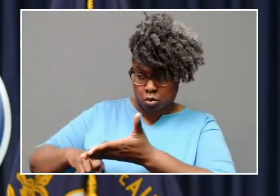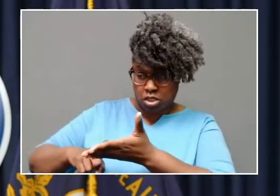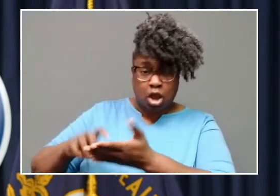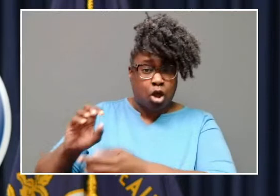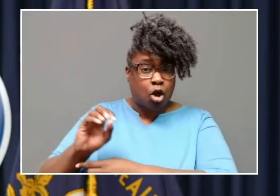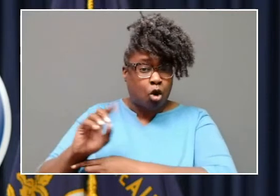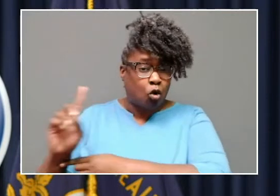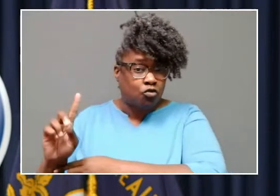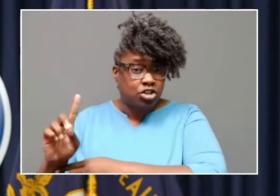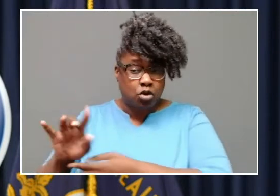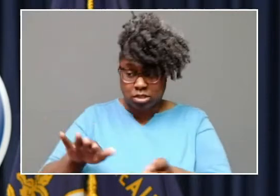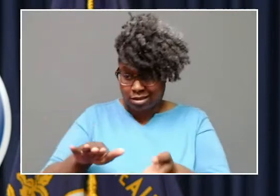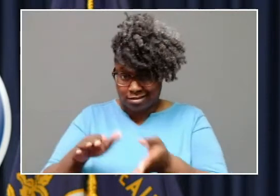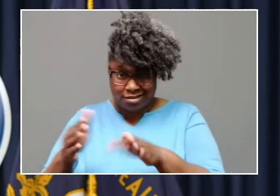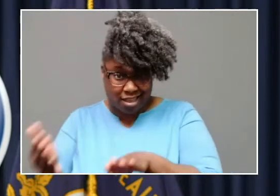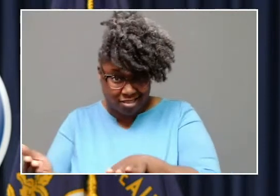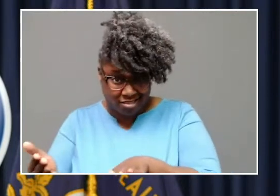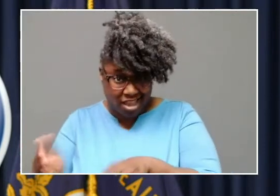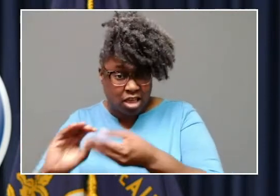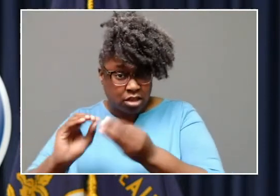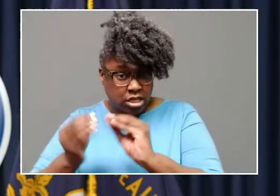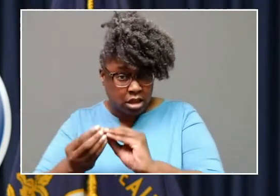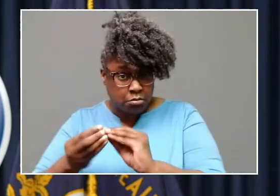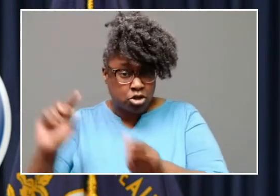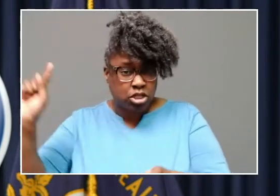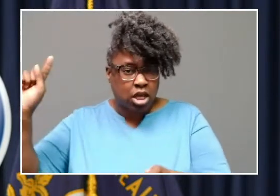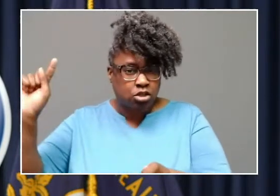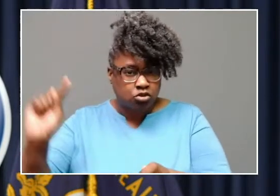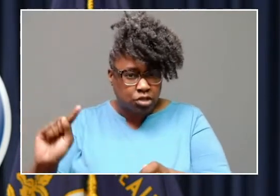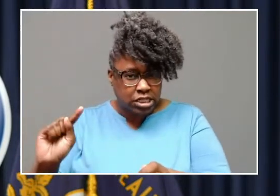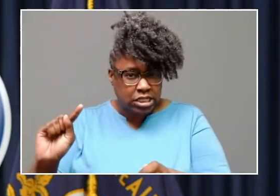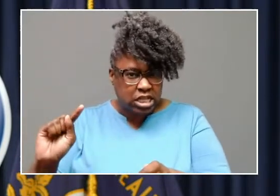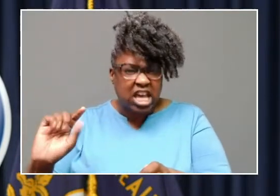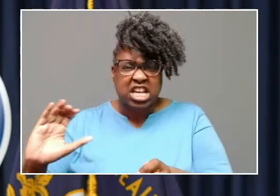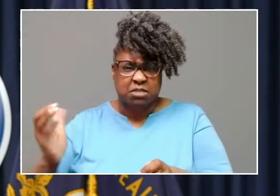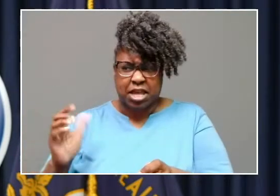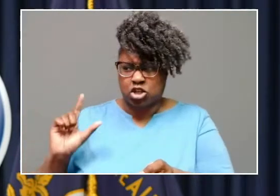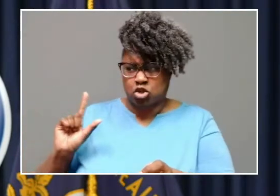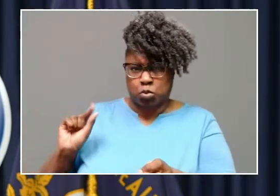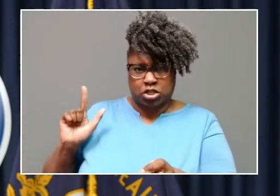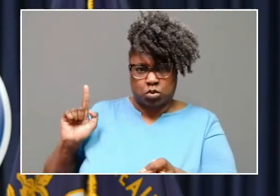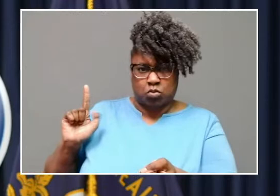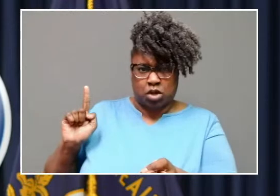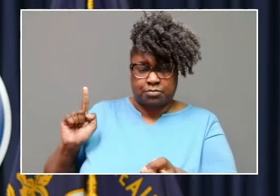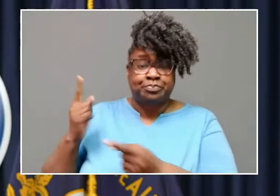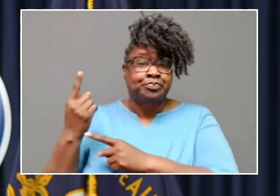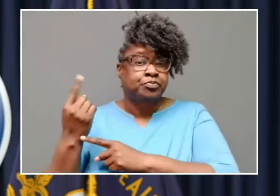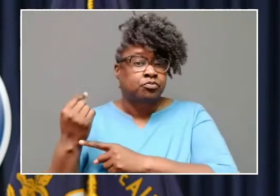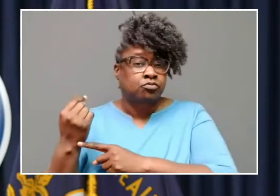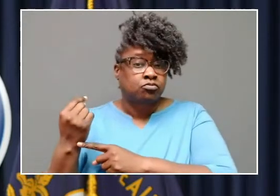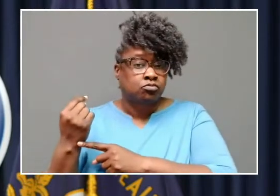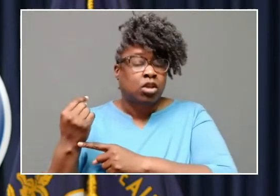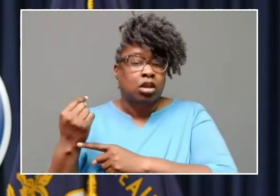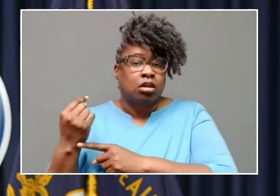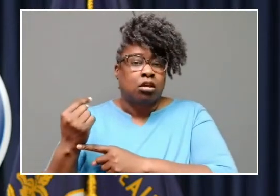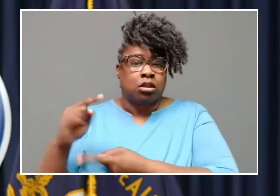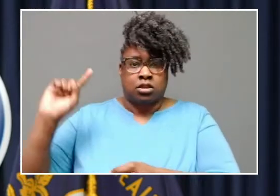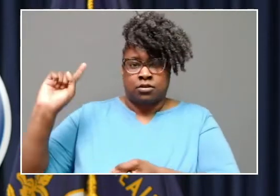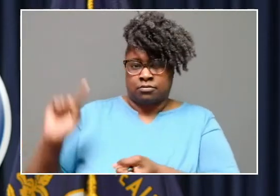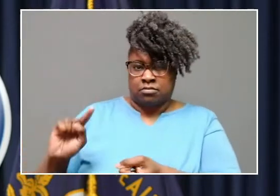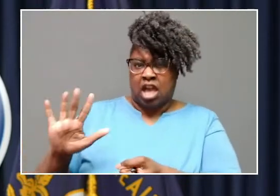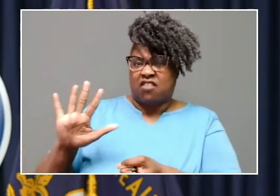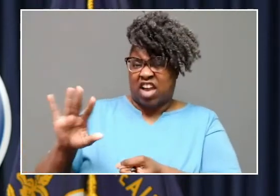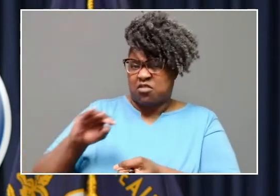year before. So last year, overdose deaths fell by 5% compared to the year before. Now,